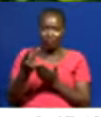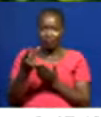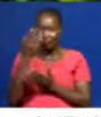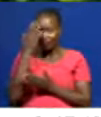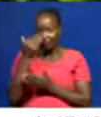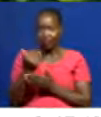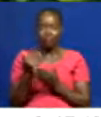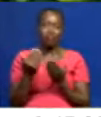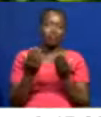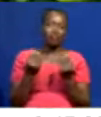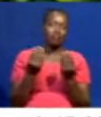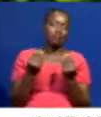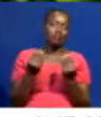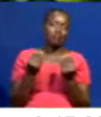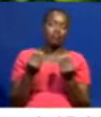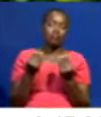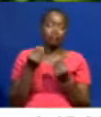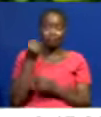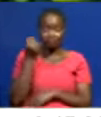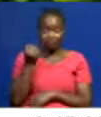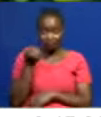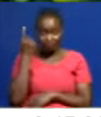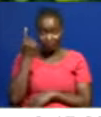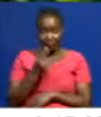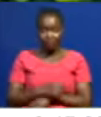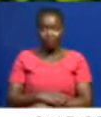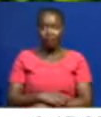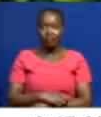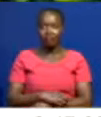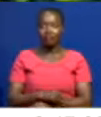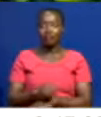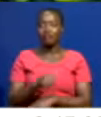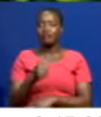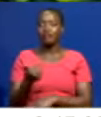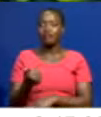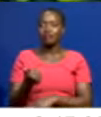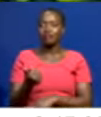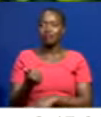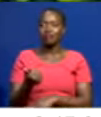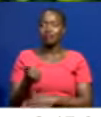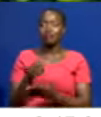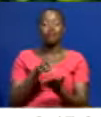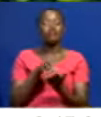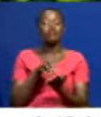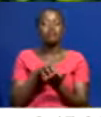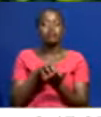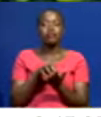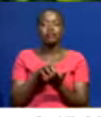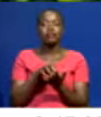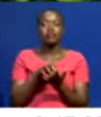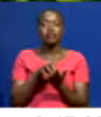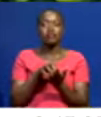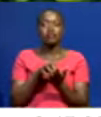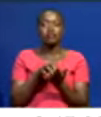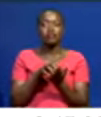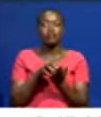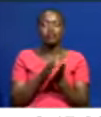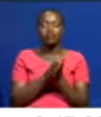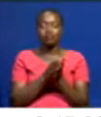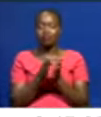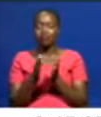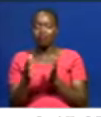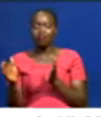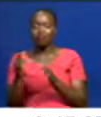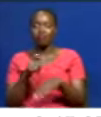can easily pick it out. For other situations, watch for a period of time.